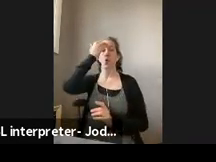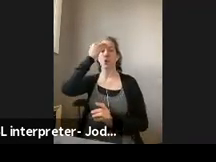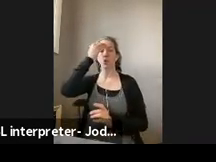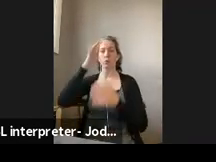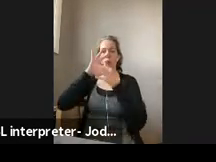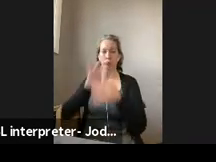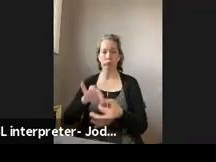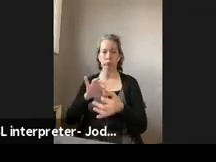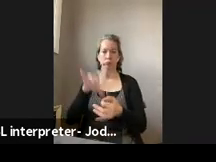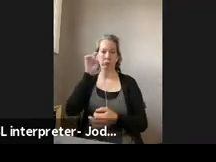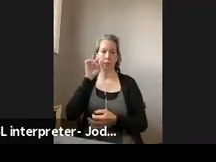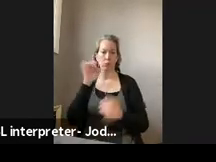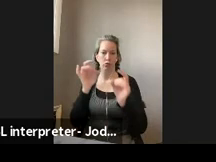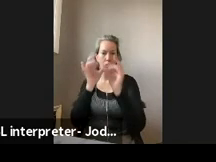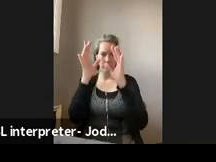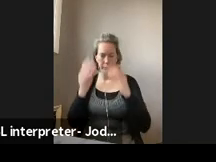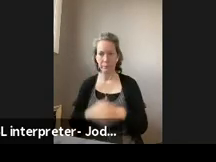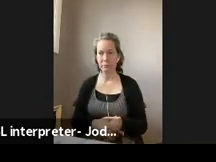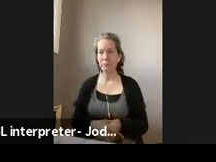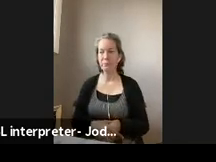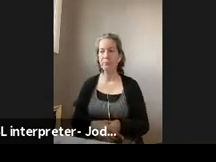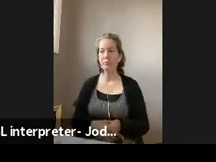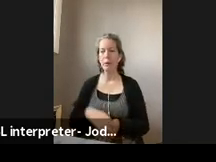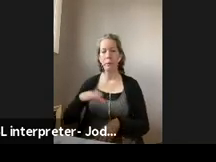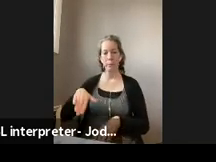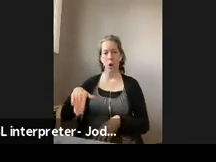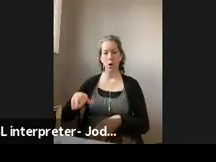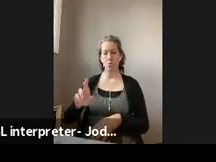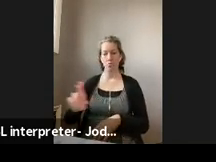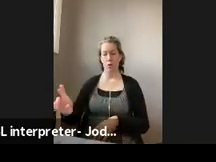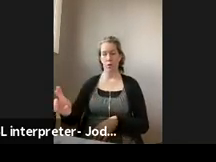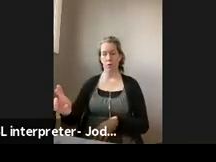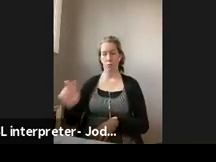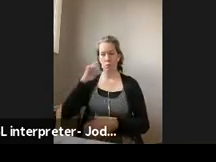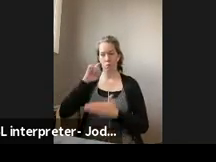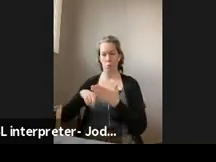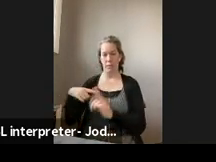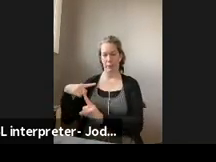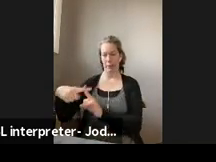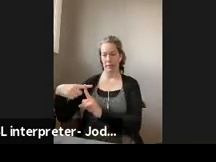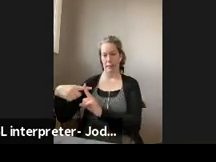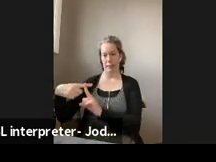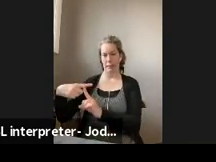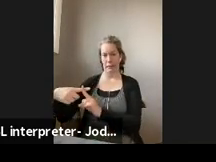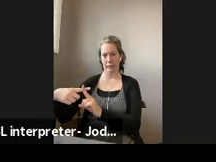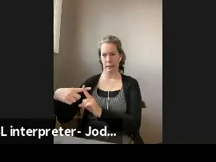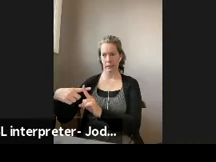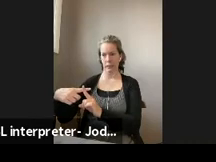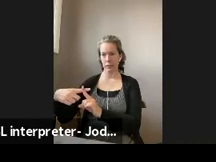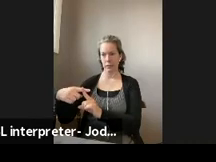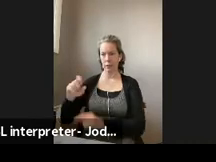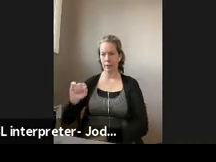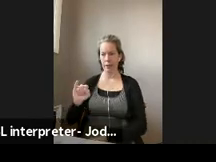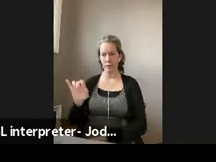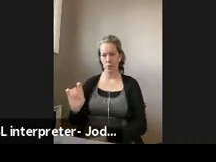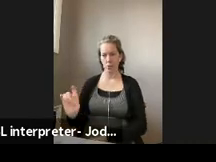education. In the bottom right corner, there's a little plus sign. If you just click on that, you can